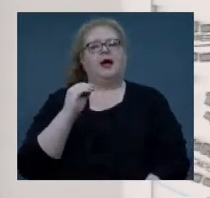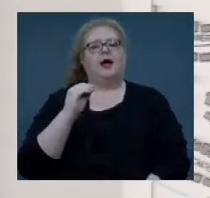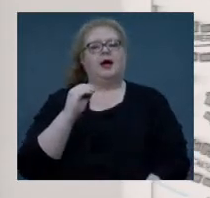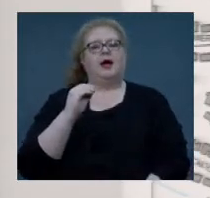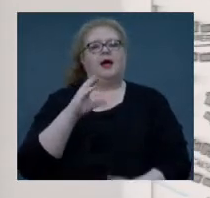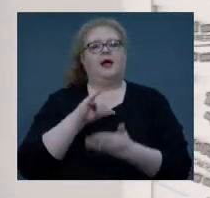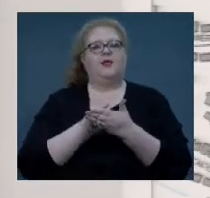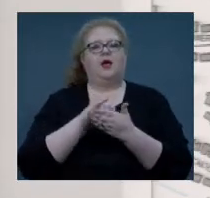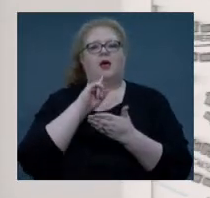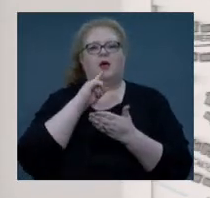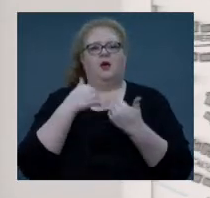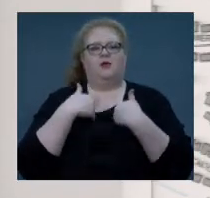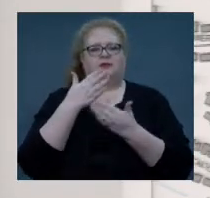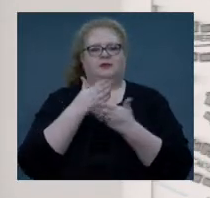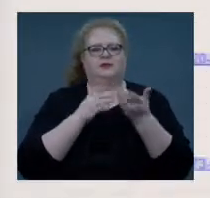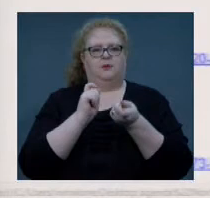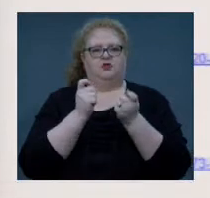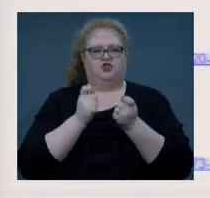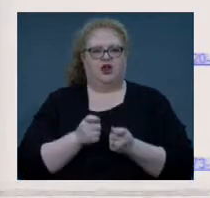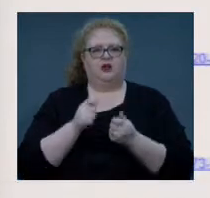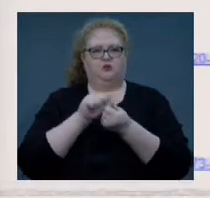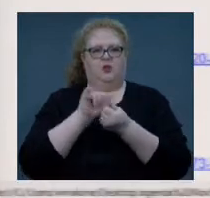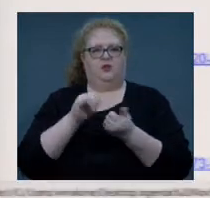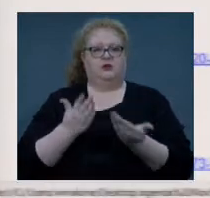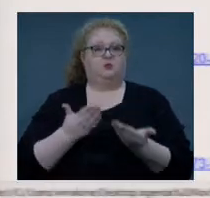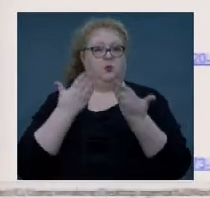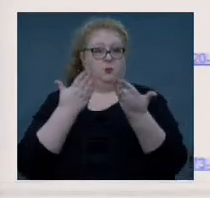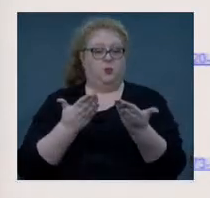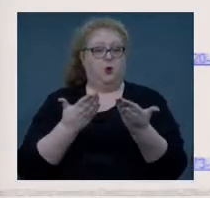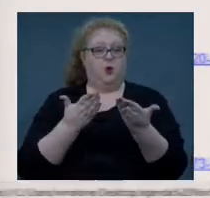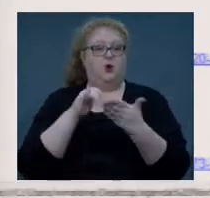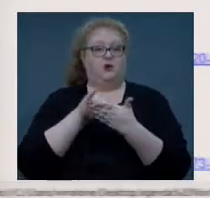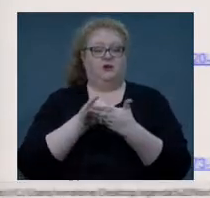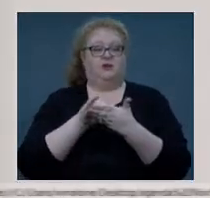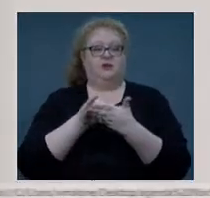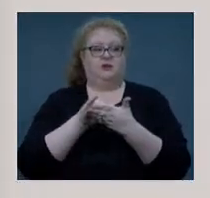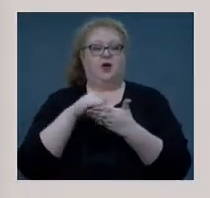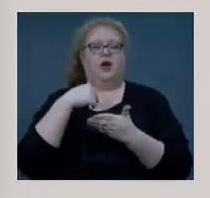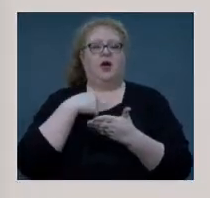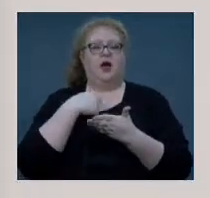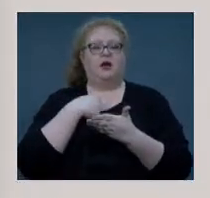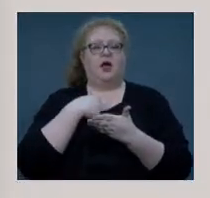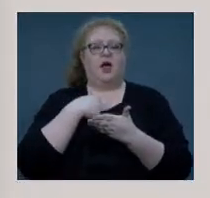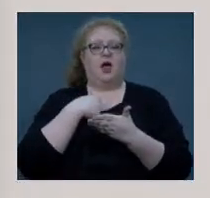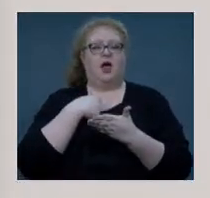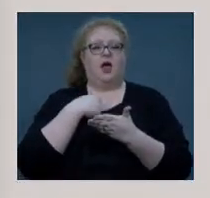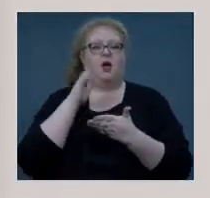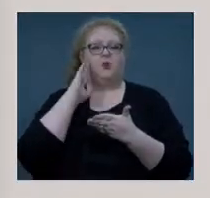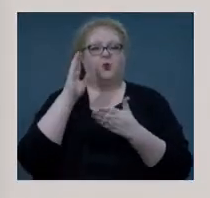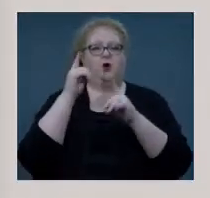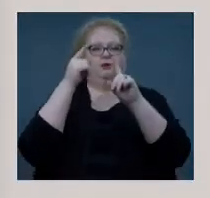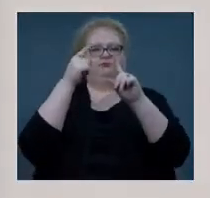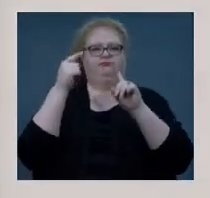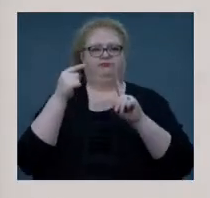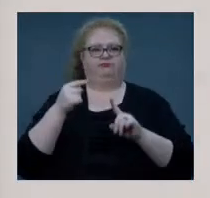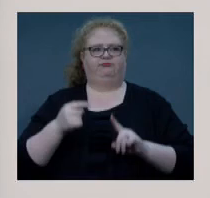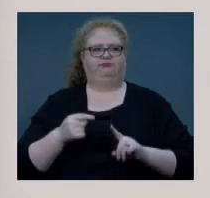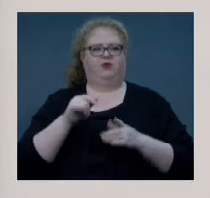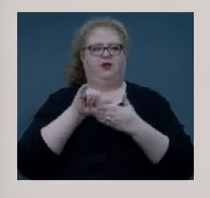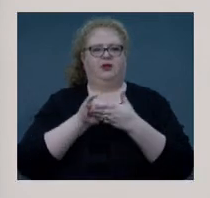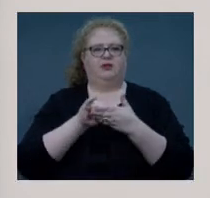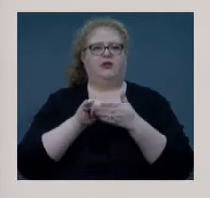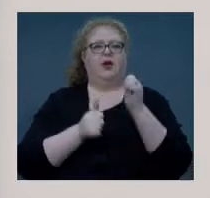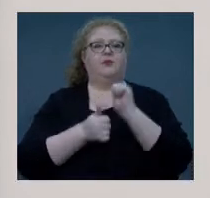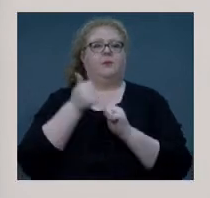There are some changes that under this proposal that I would point out that